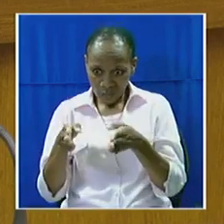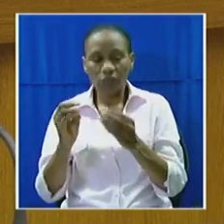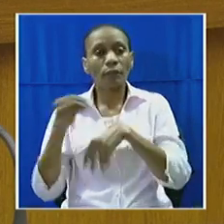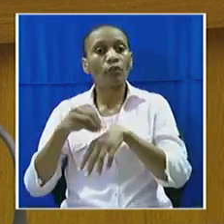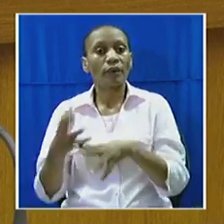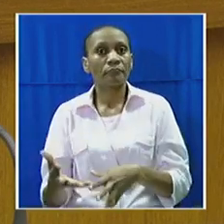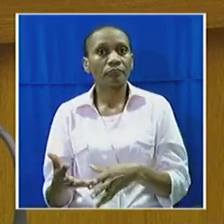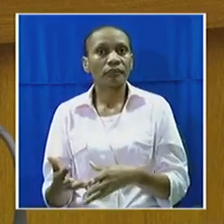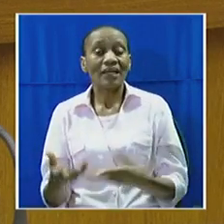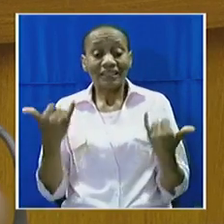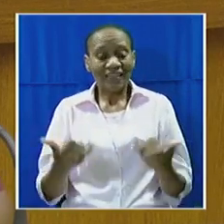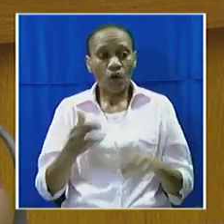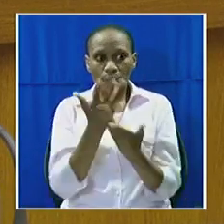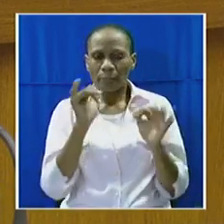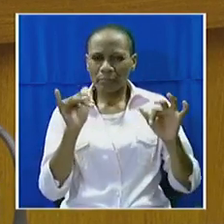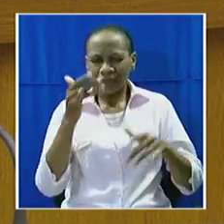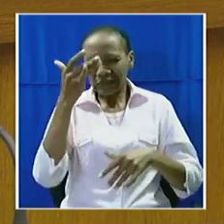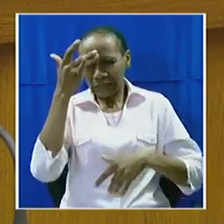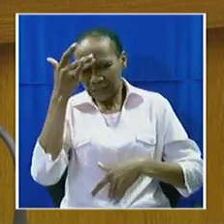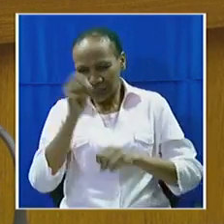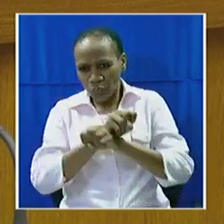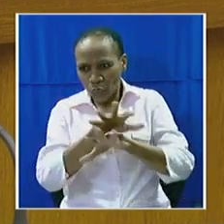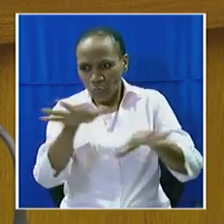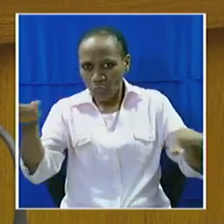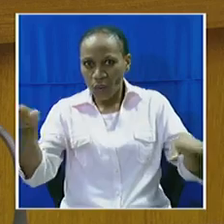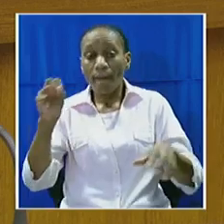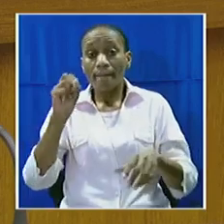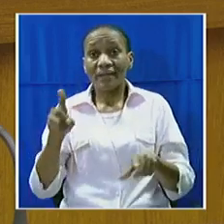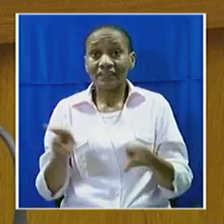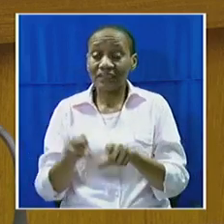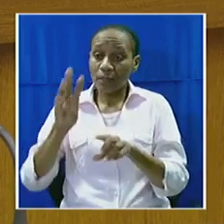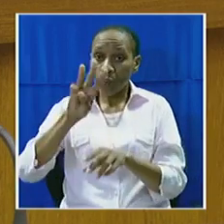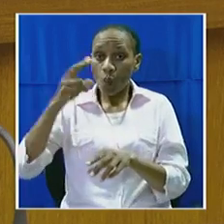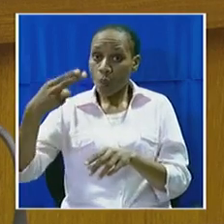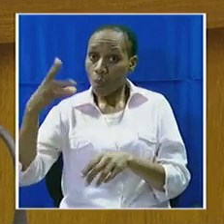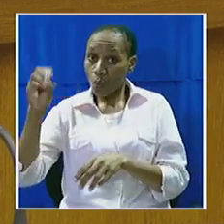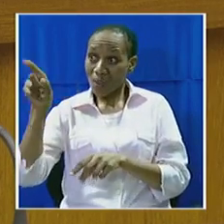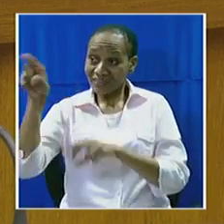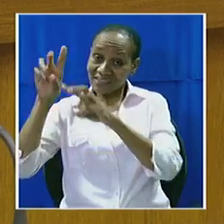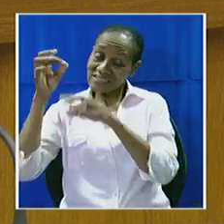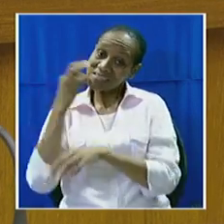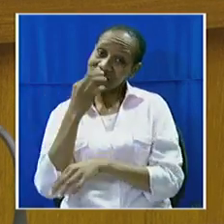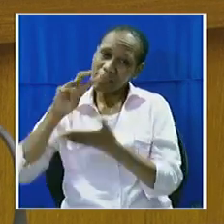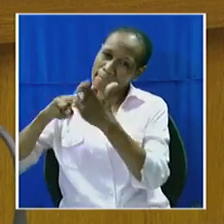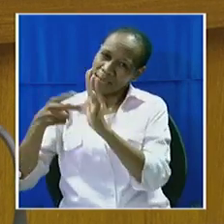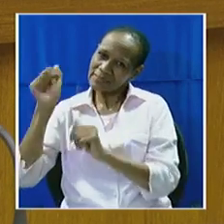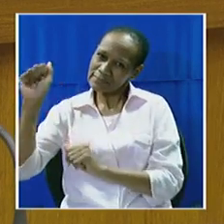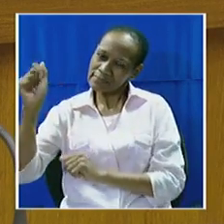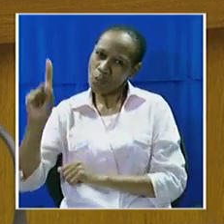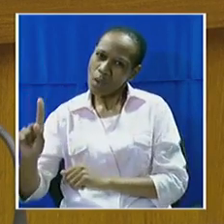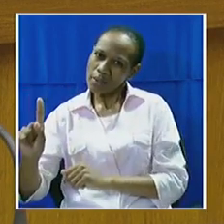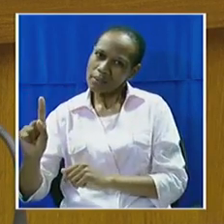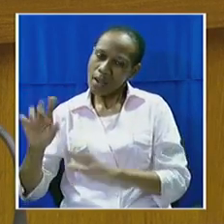In the midst of an epidemic that has been declared by the World Health Organization, plans to deal with this